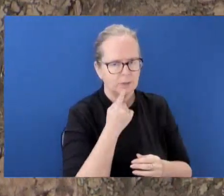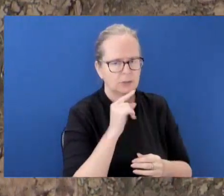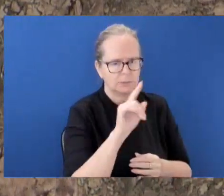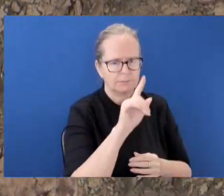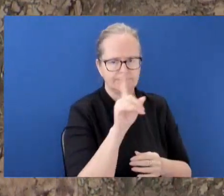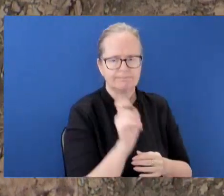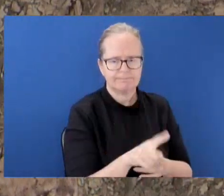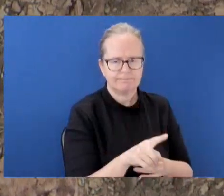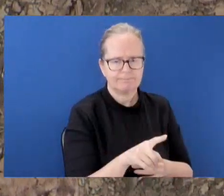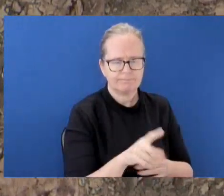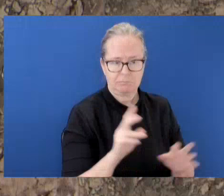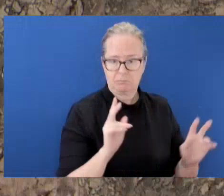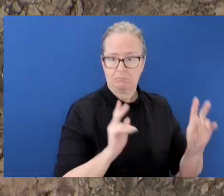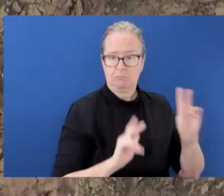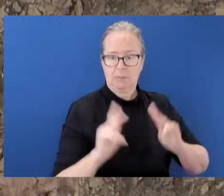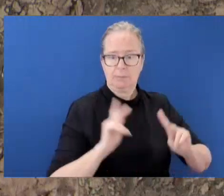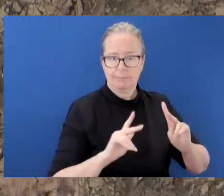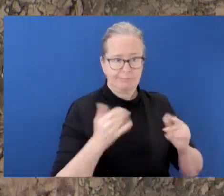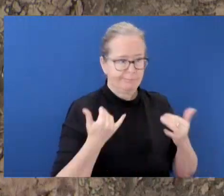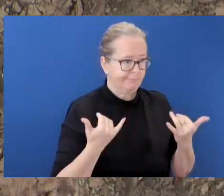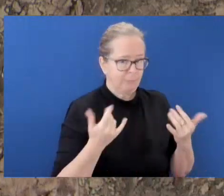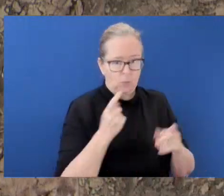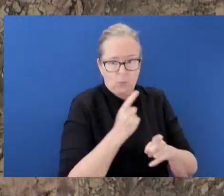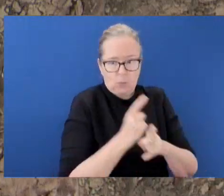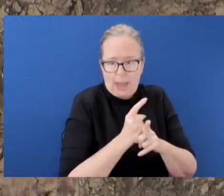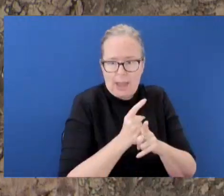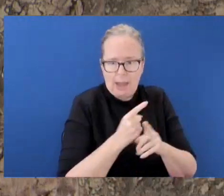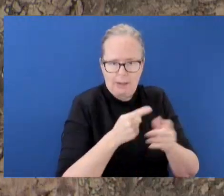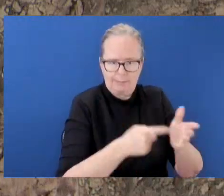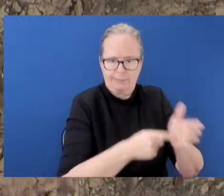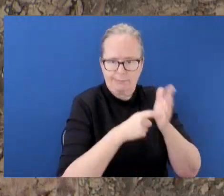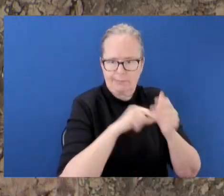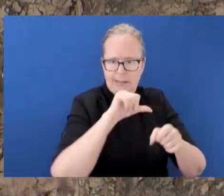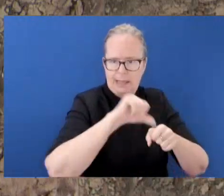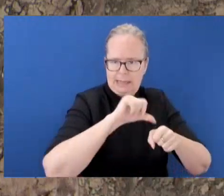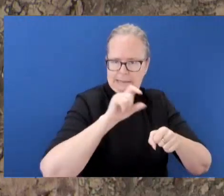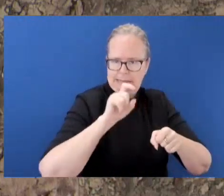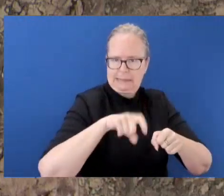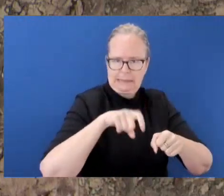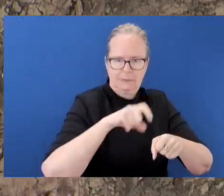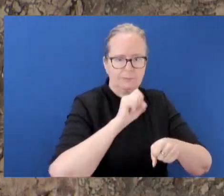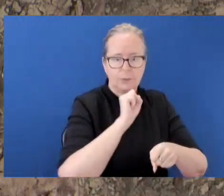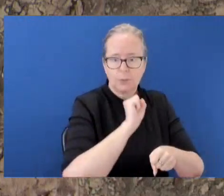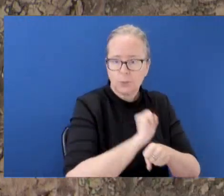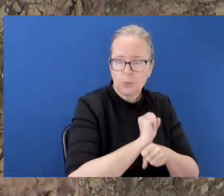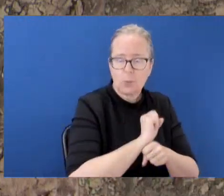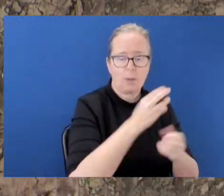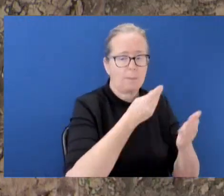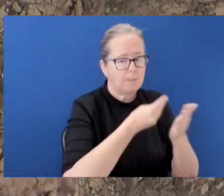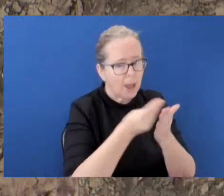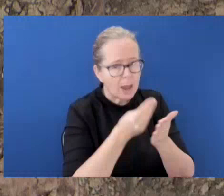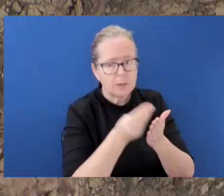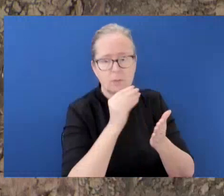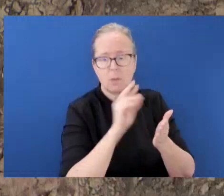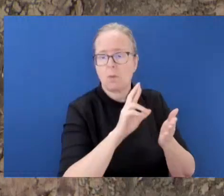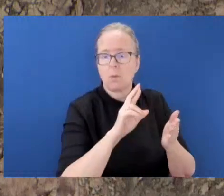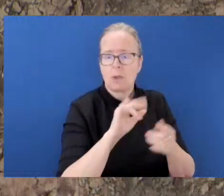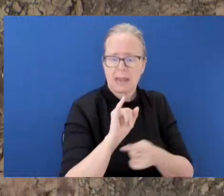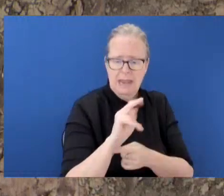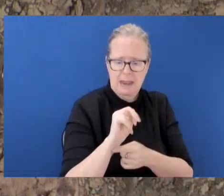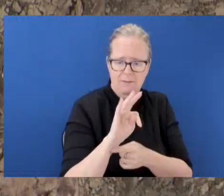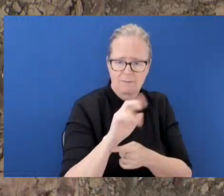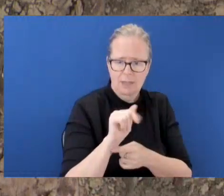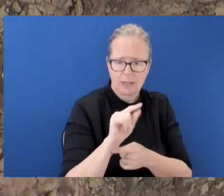doubt that they are. The high cost of inflation, the high cost of interest rates, these are all making a difference for families. That's why our government has